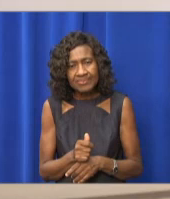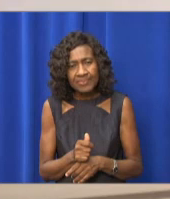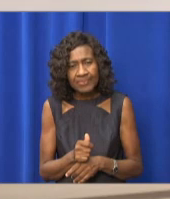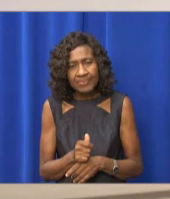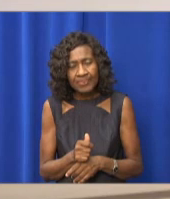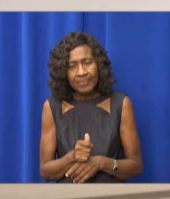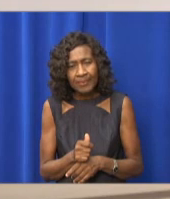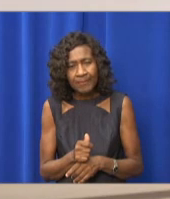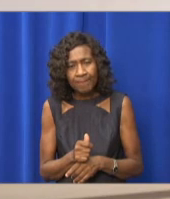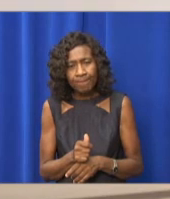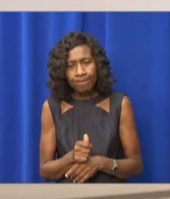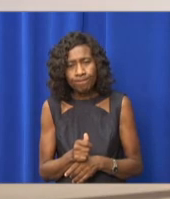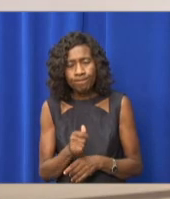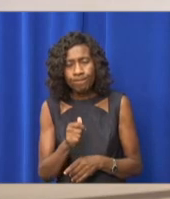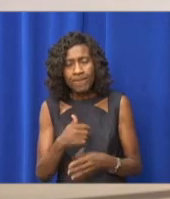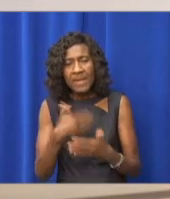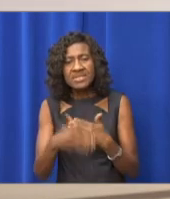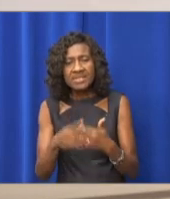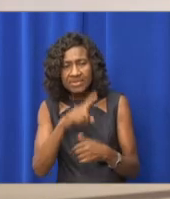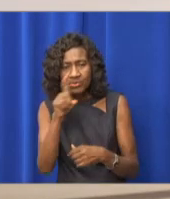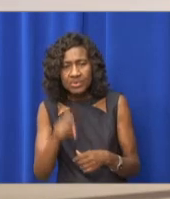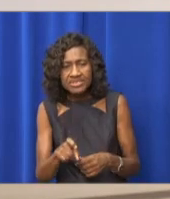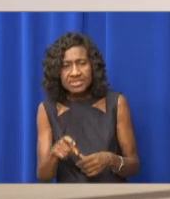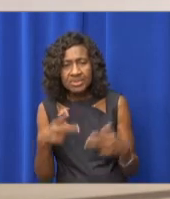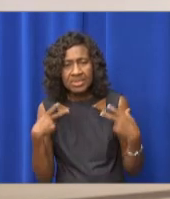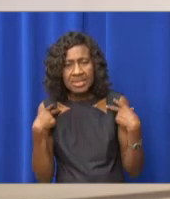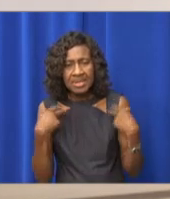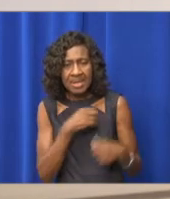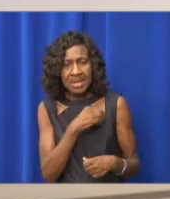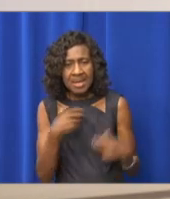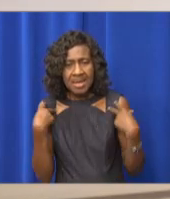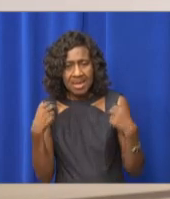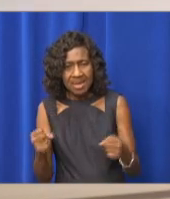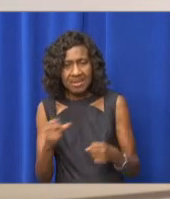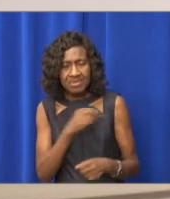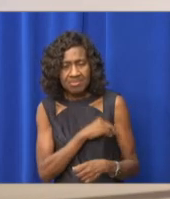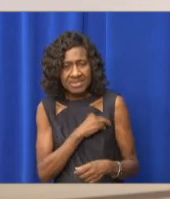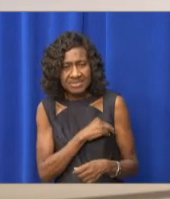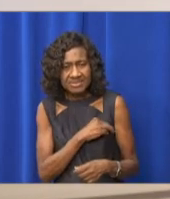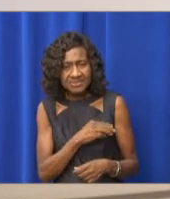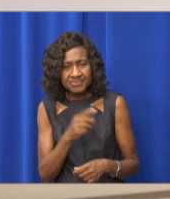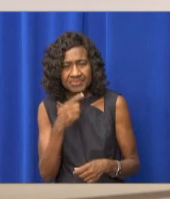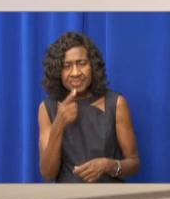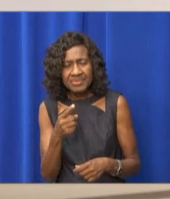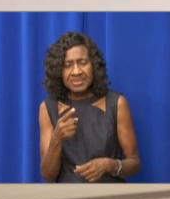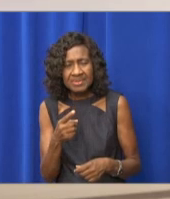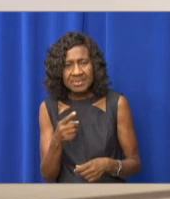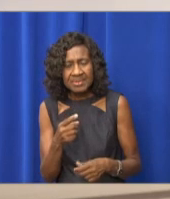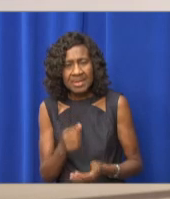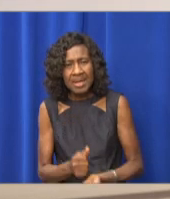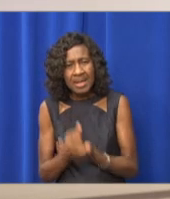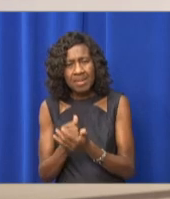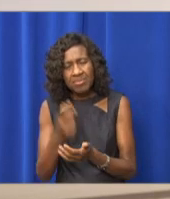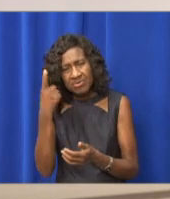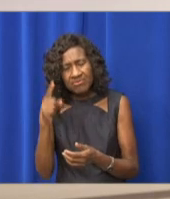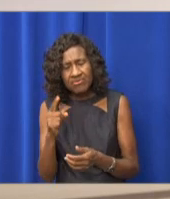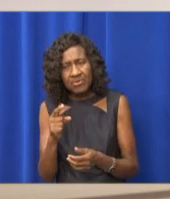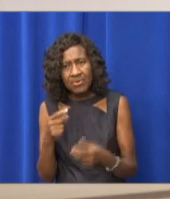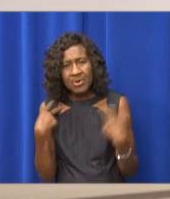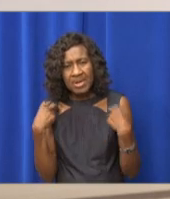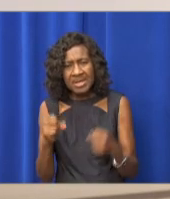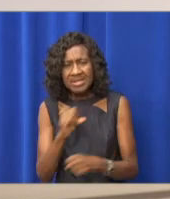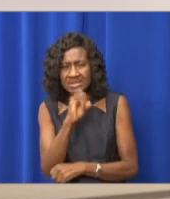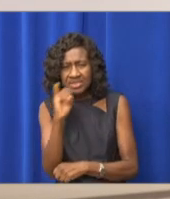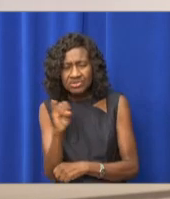Now, my next question goes to the Health Minister. You talked about the assistance for health insurance premiums. What is the criteria